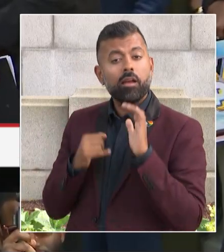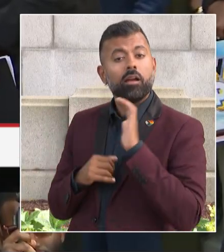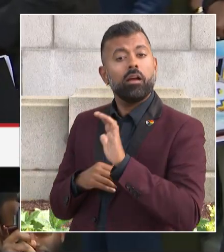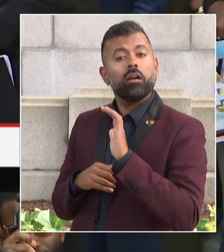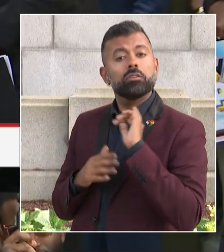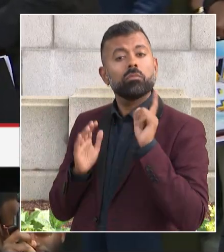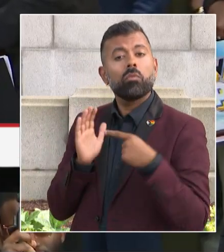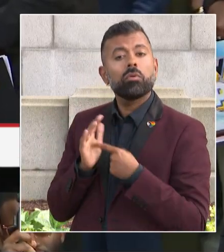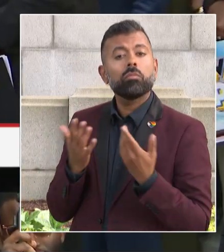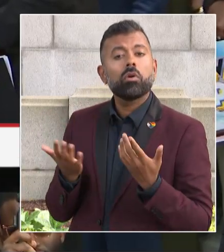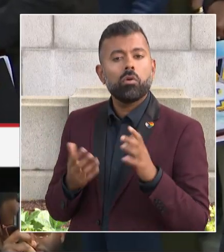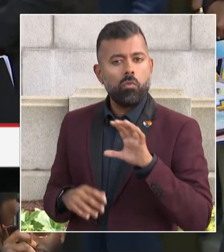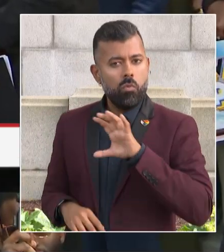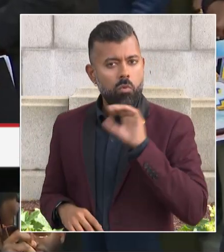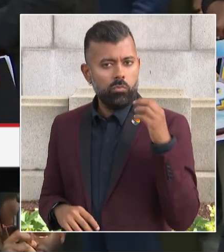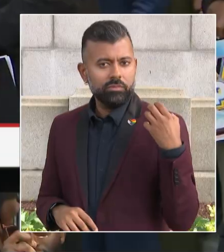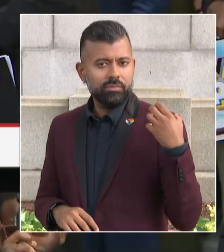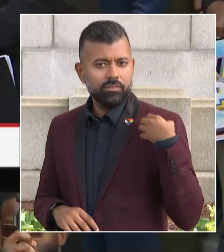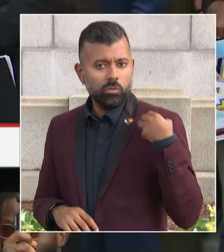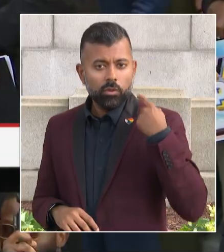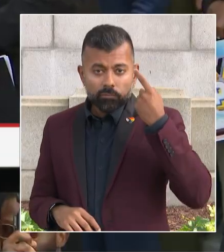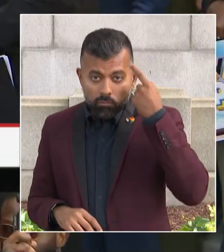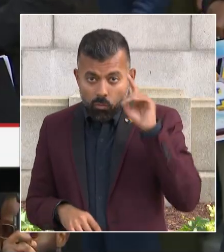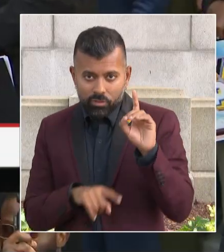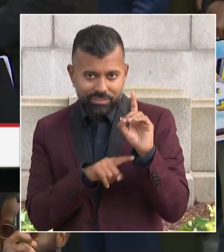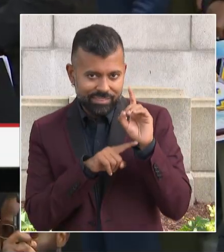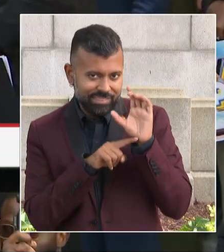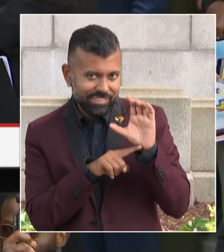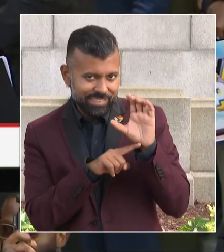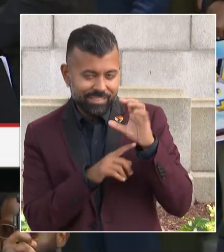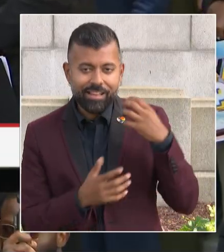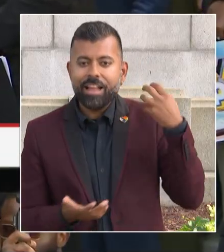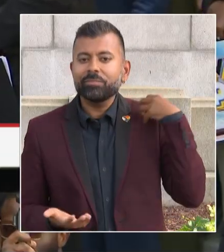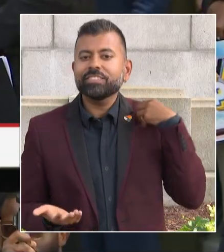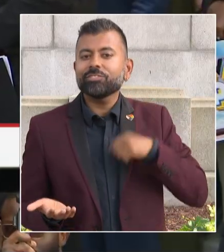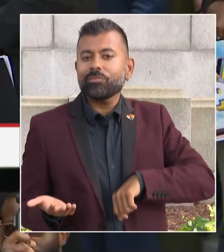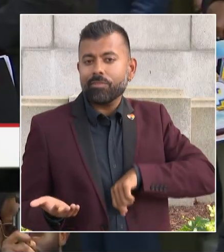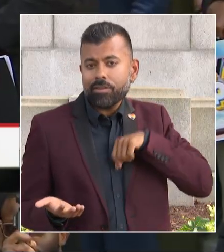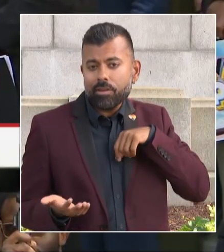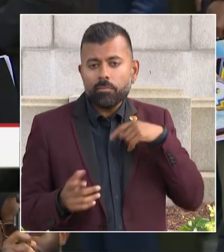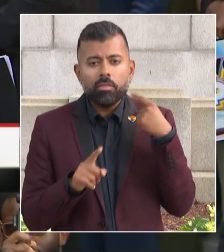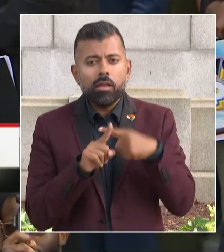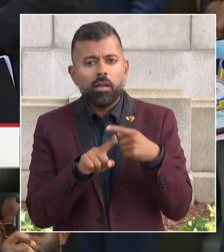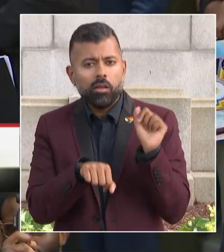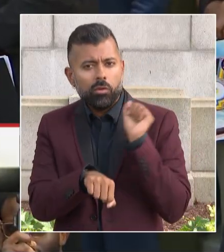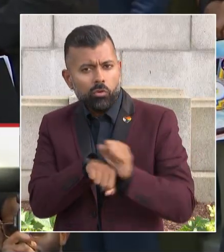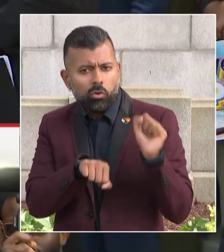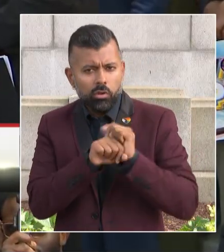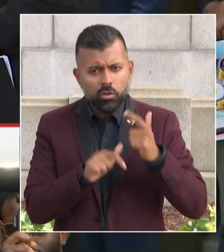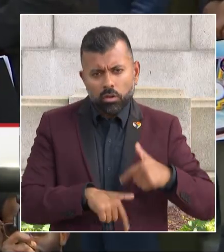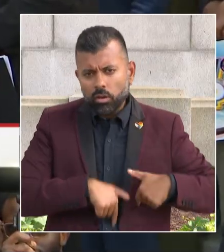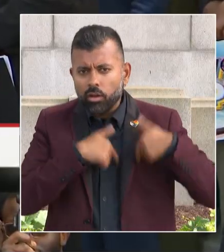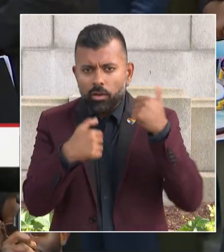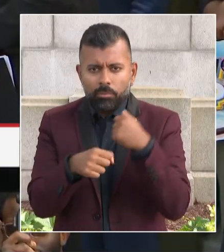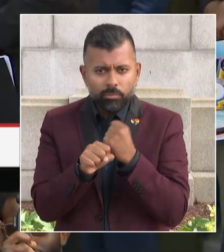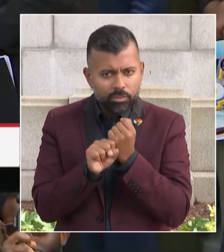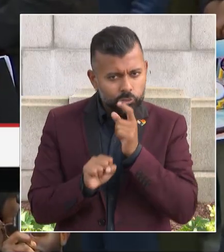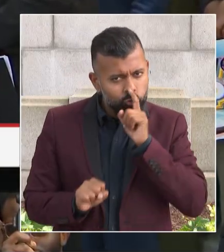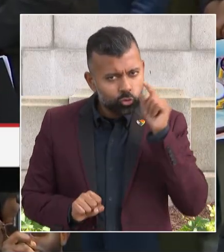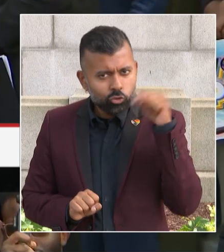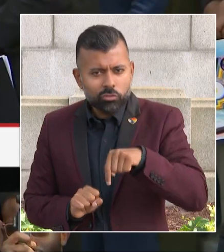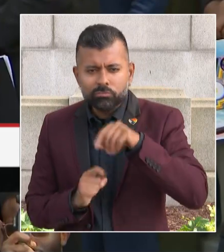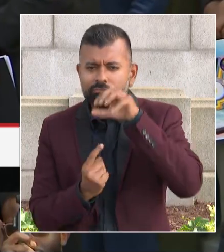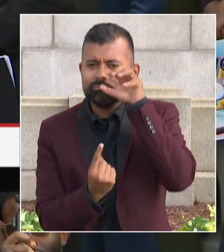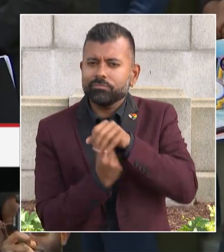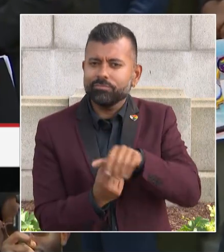part in helping to bring this important global event to Washington, D.C. And now, therefore, I'm